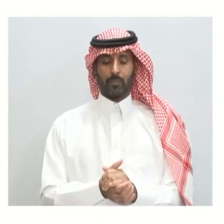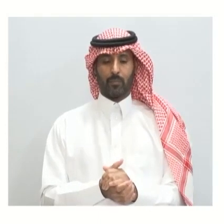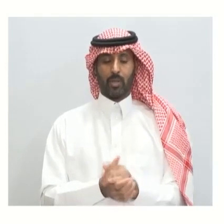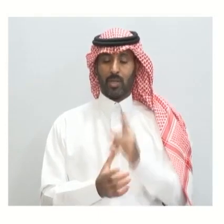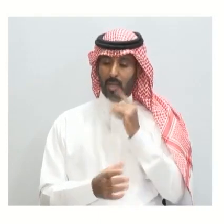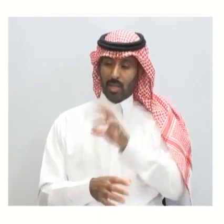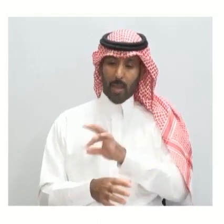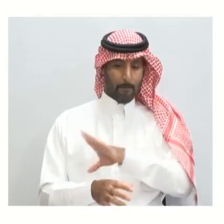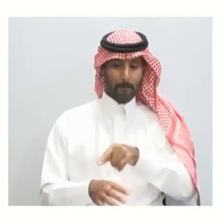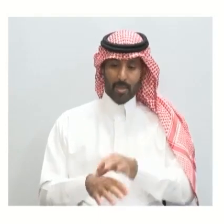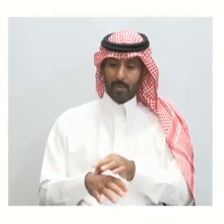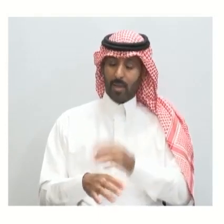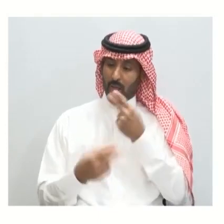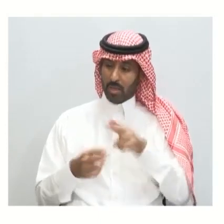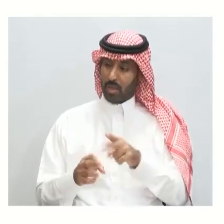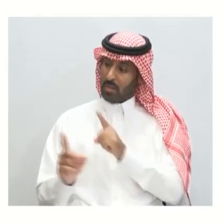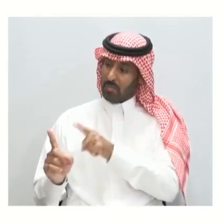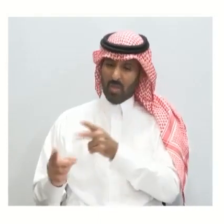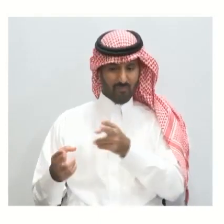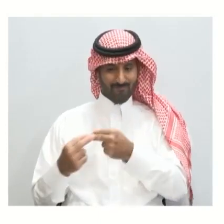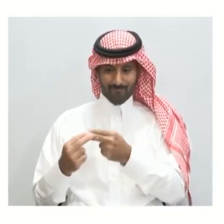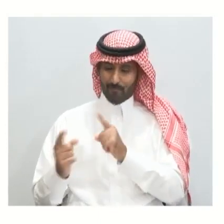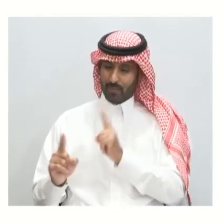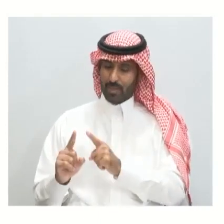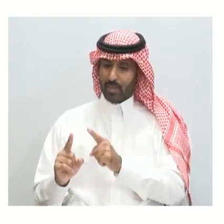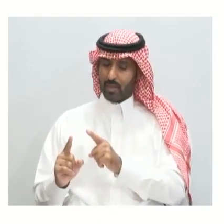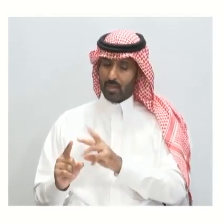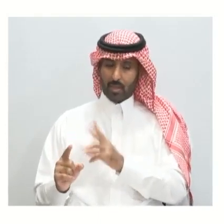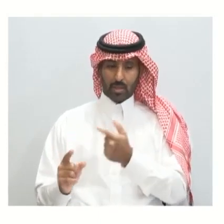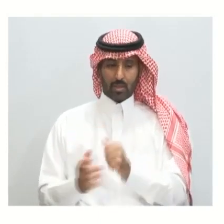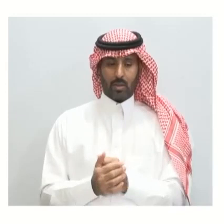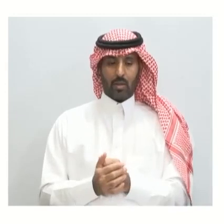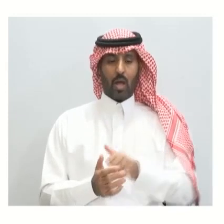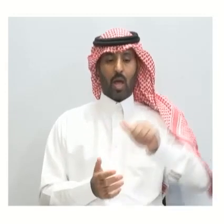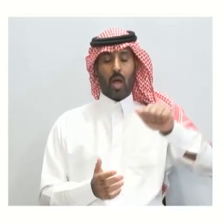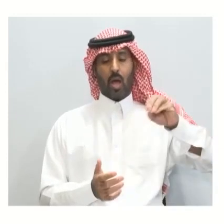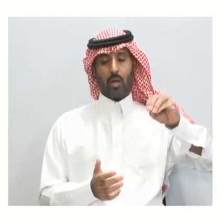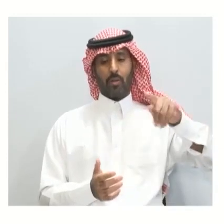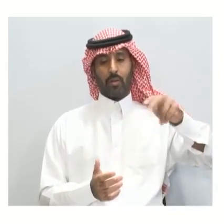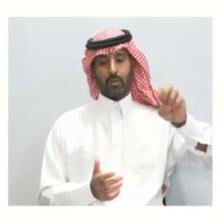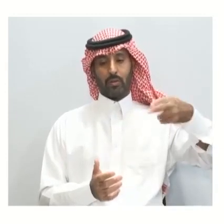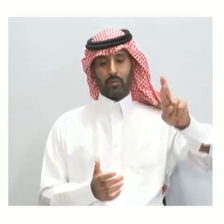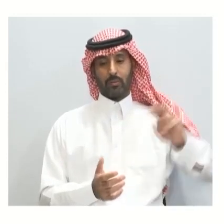Some people agree with me, other don't. Of course, other is incorrect. We have here the word others.